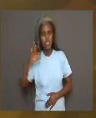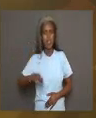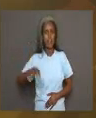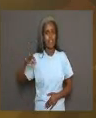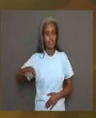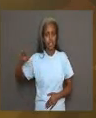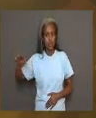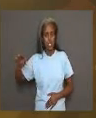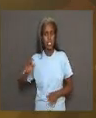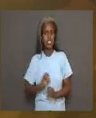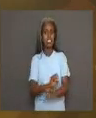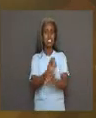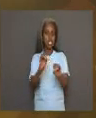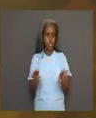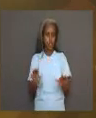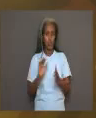frequency distribution.